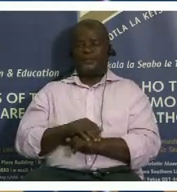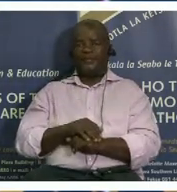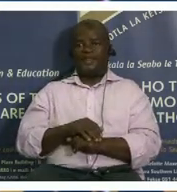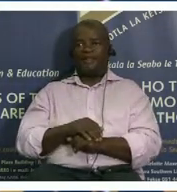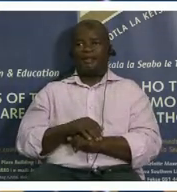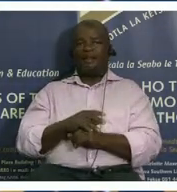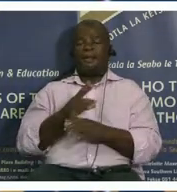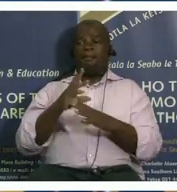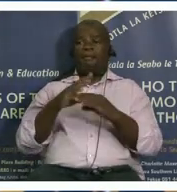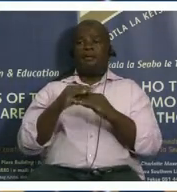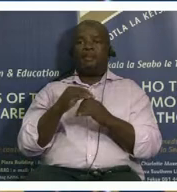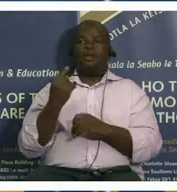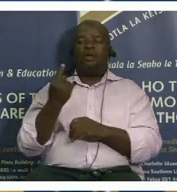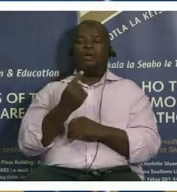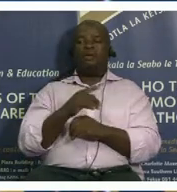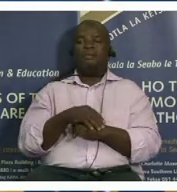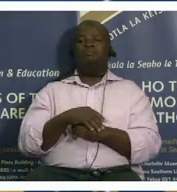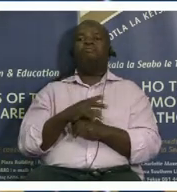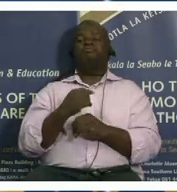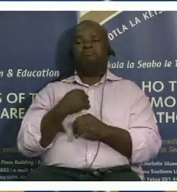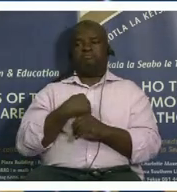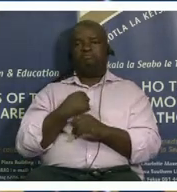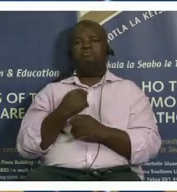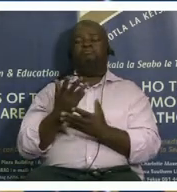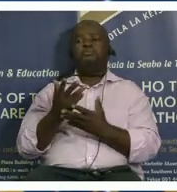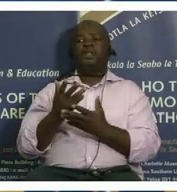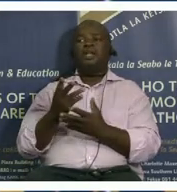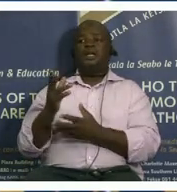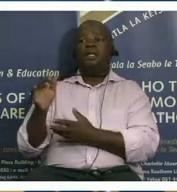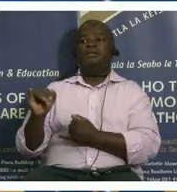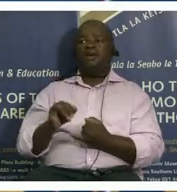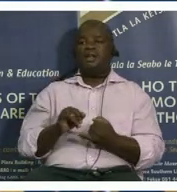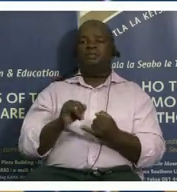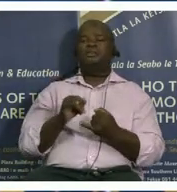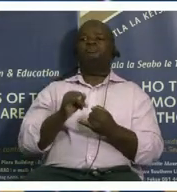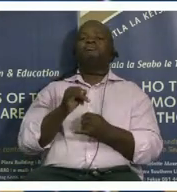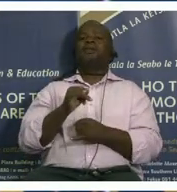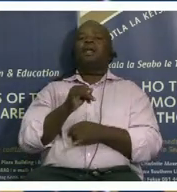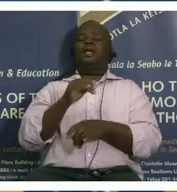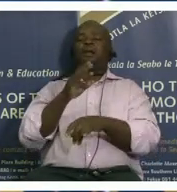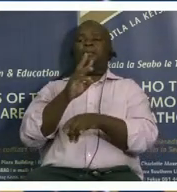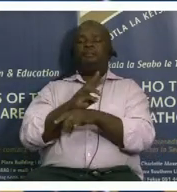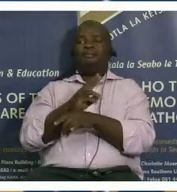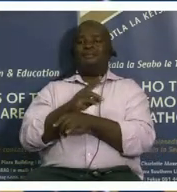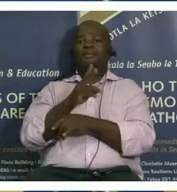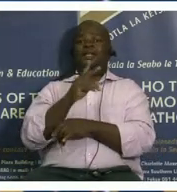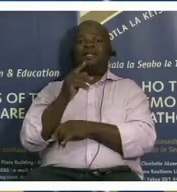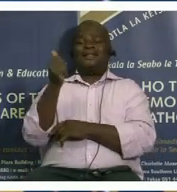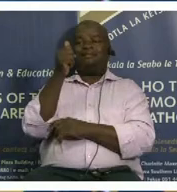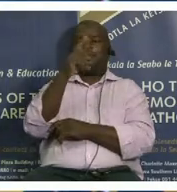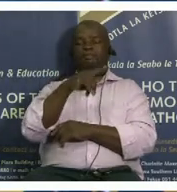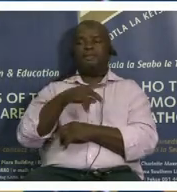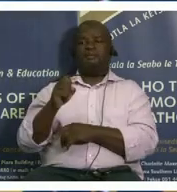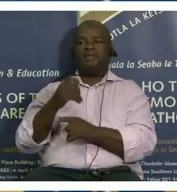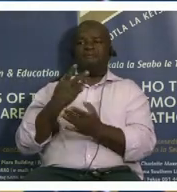Honorable members, I then call upon the Honorable Premier to address the